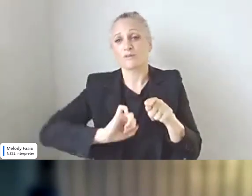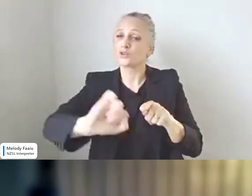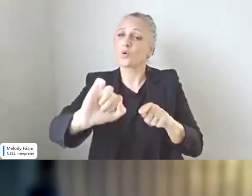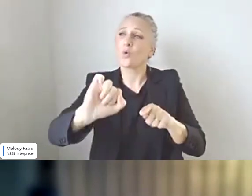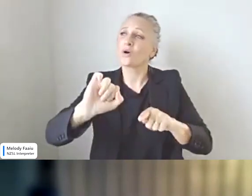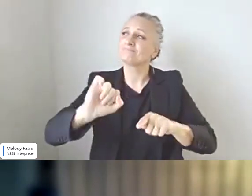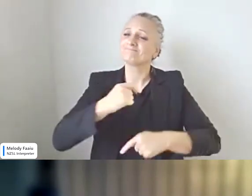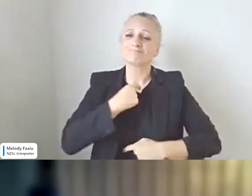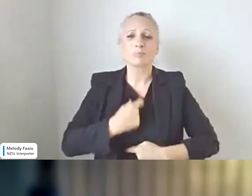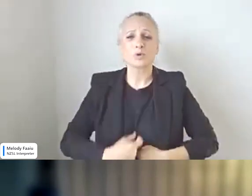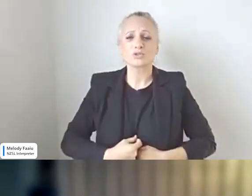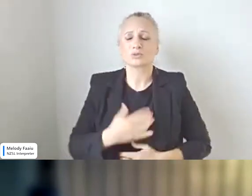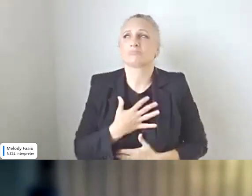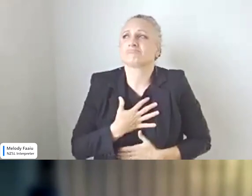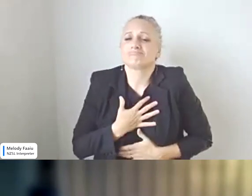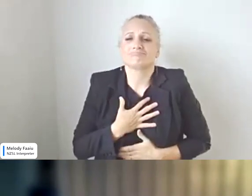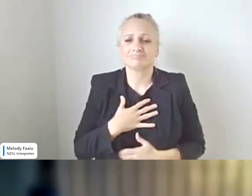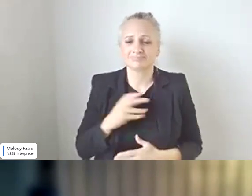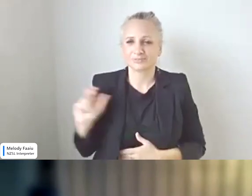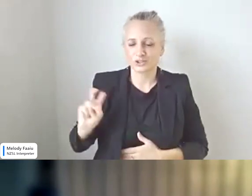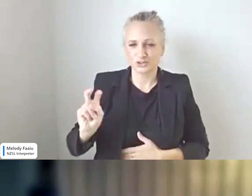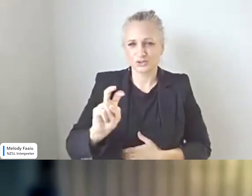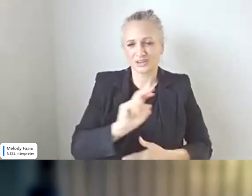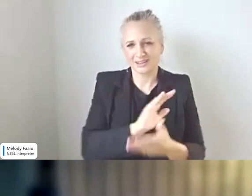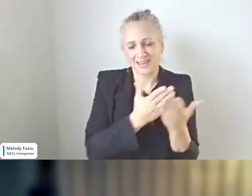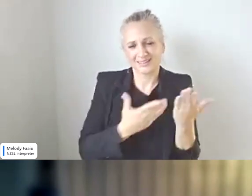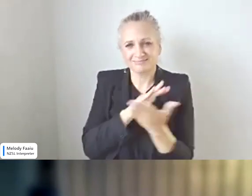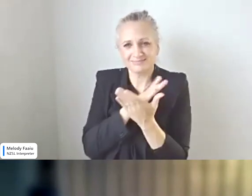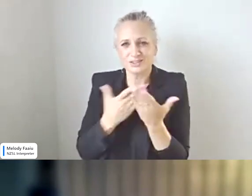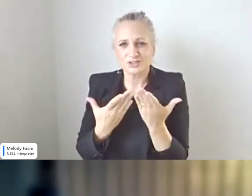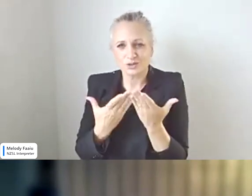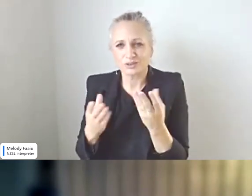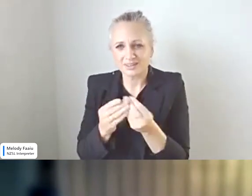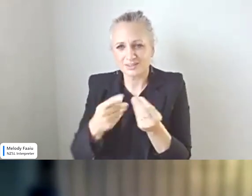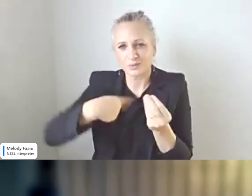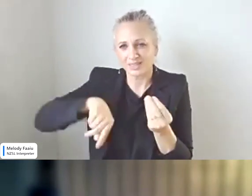personal and heartfelt journey and stories with us, and